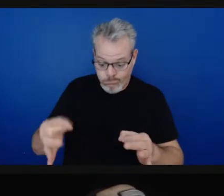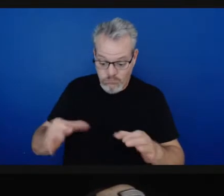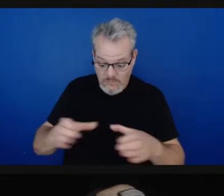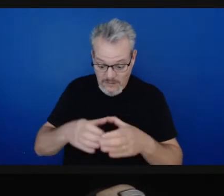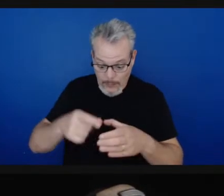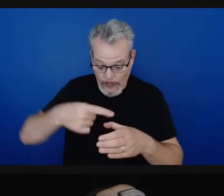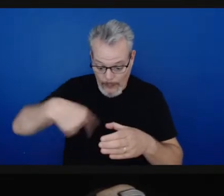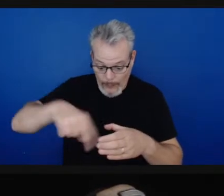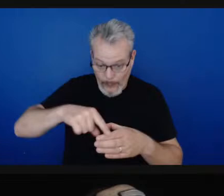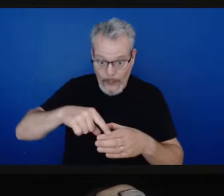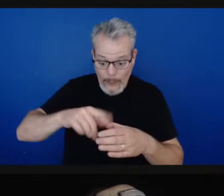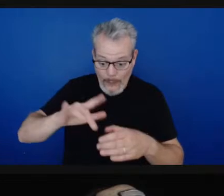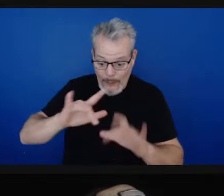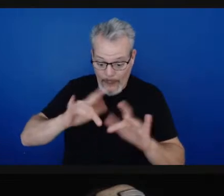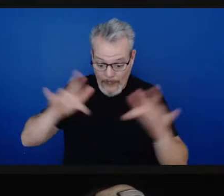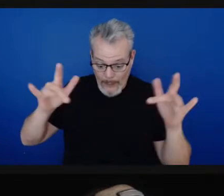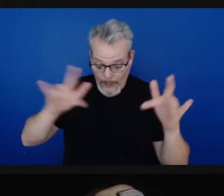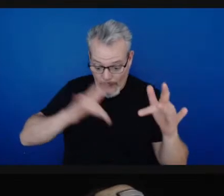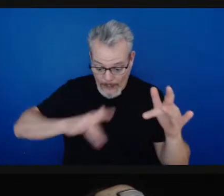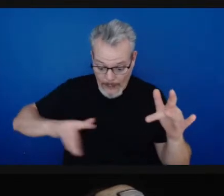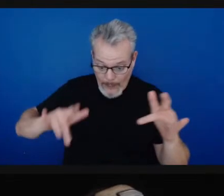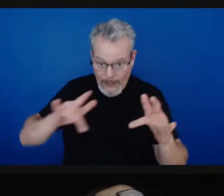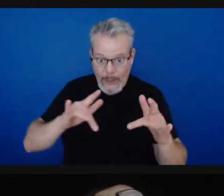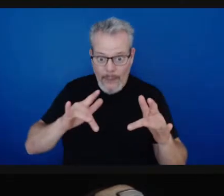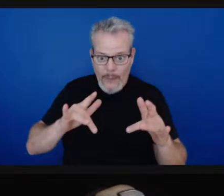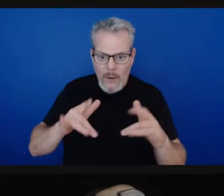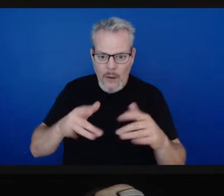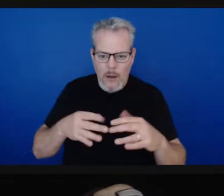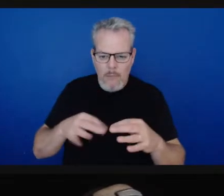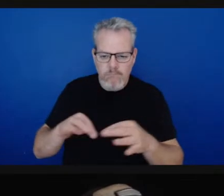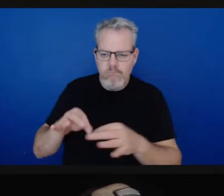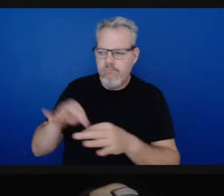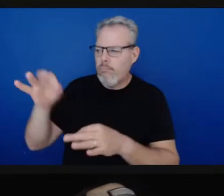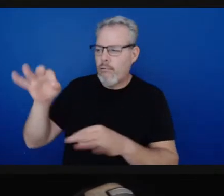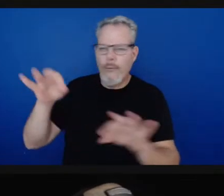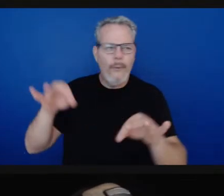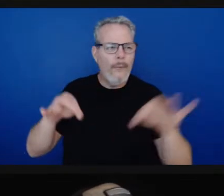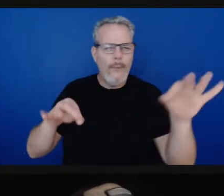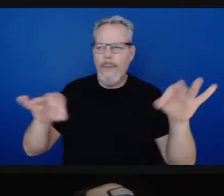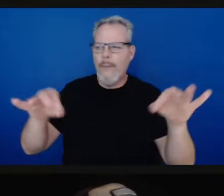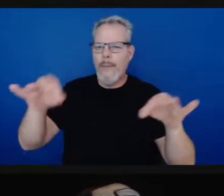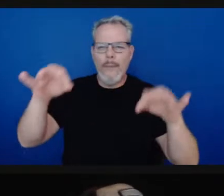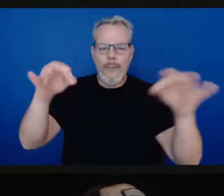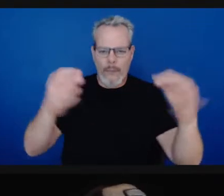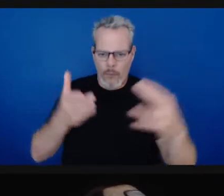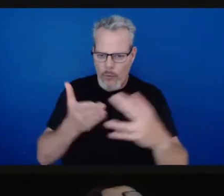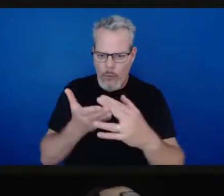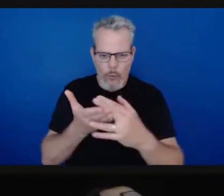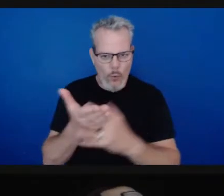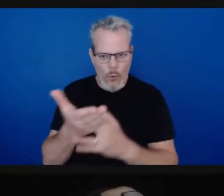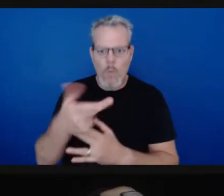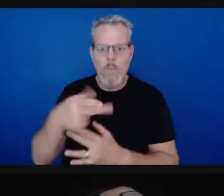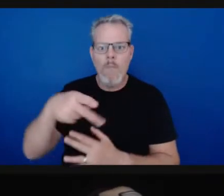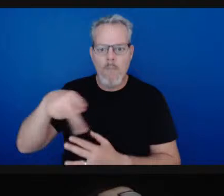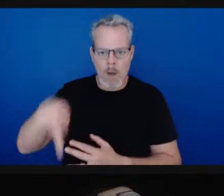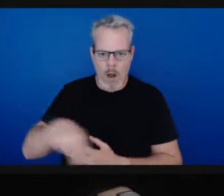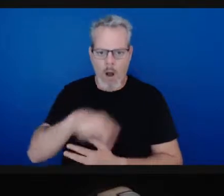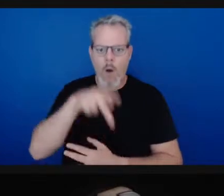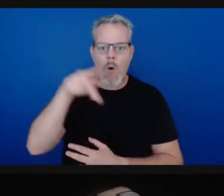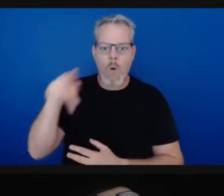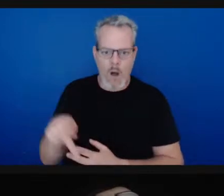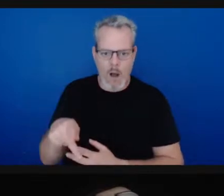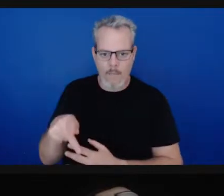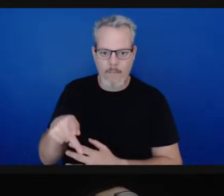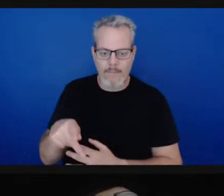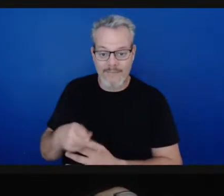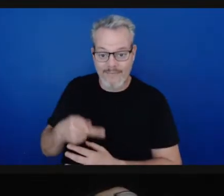this forest with just steam marking its path through the forest before it emerged above Pahoa. As this began,